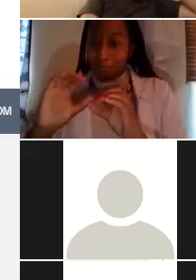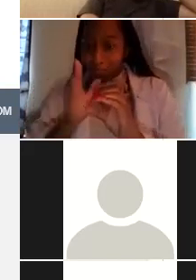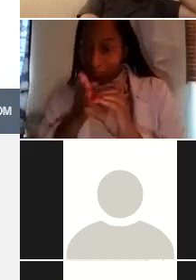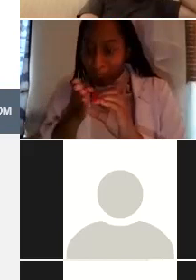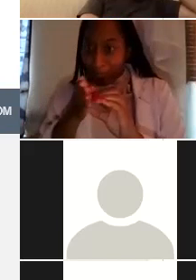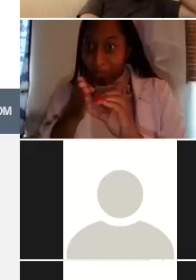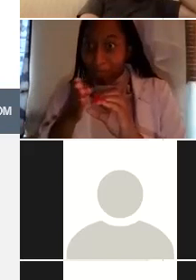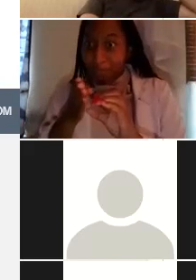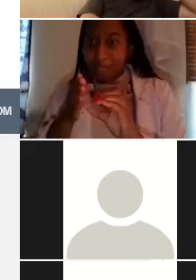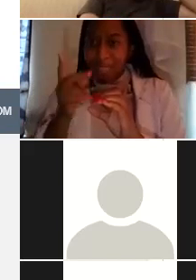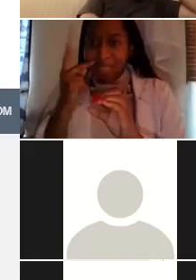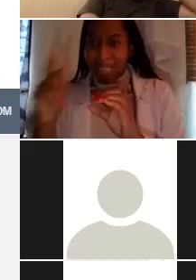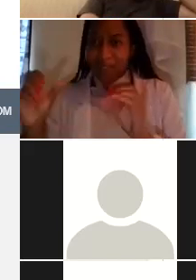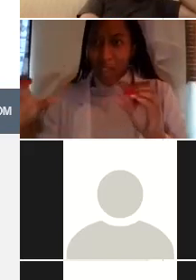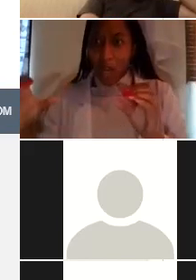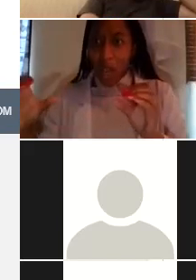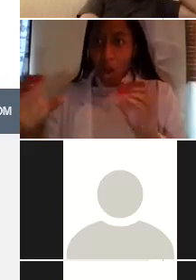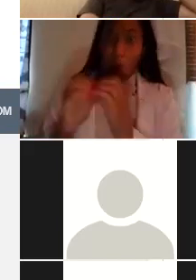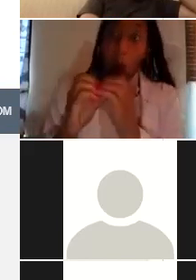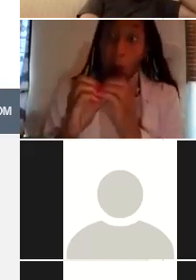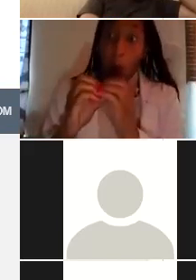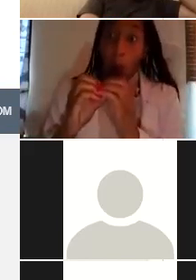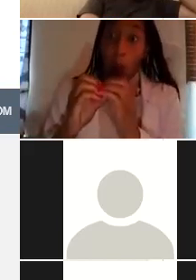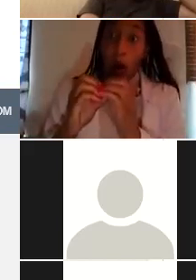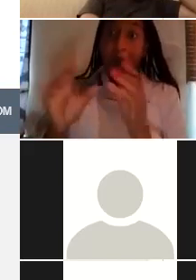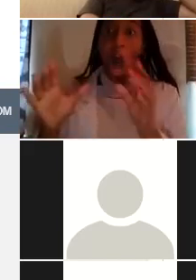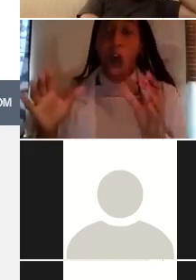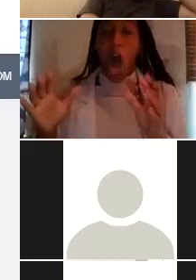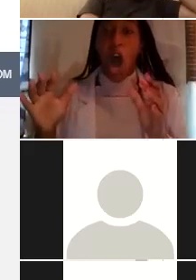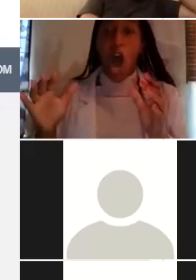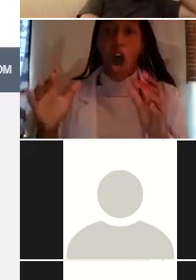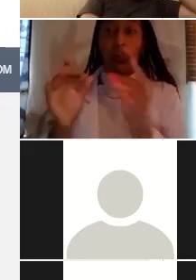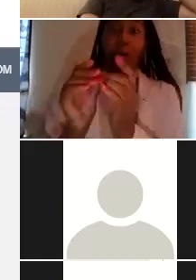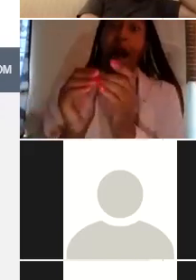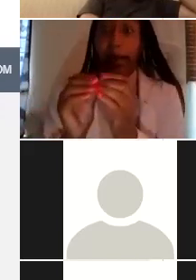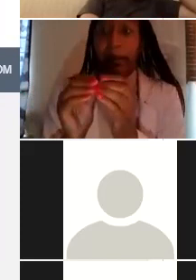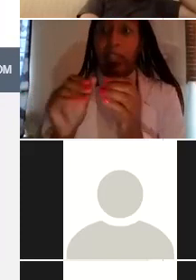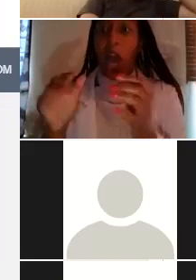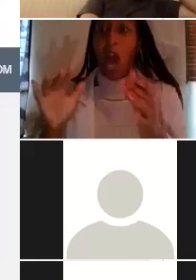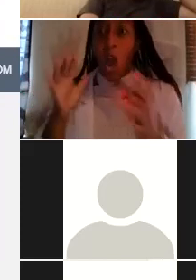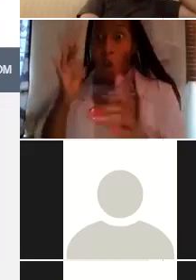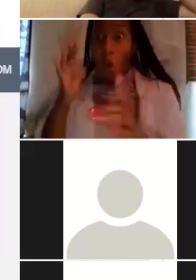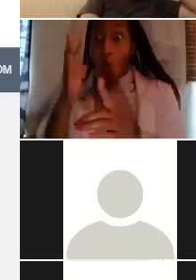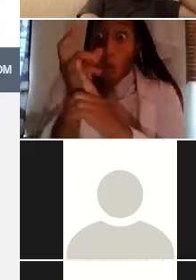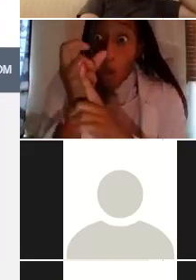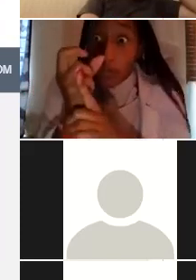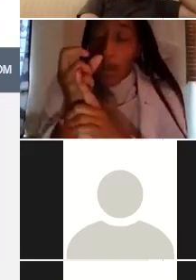Okay, so they give a really good example here. So let's say you had a